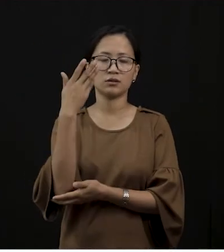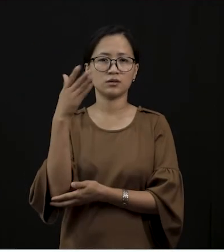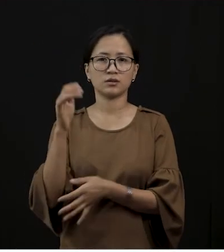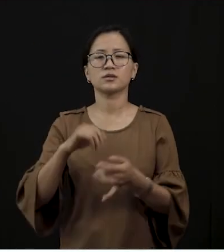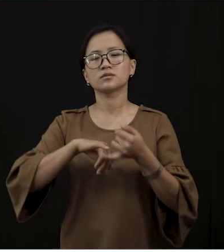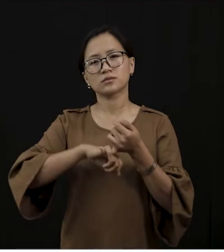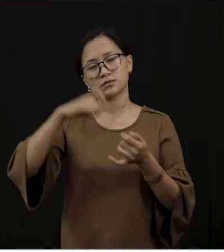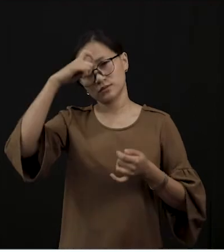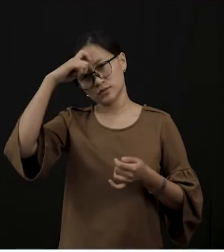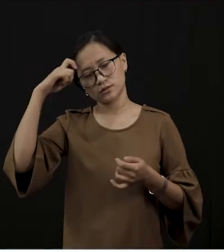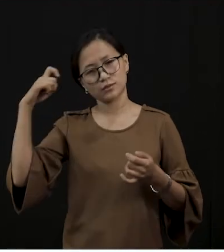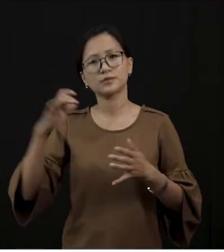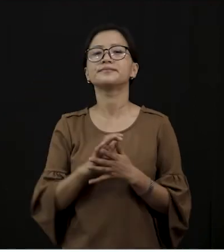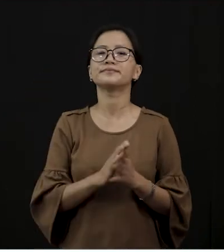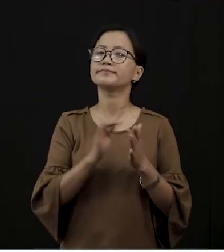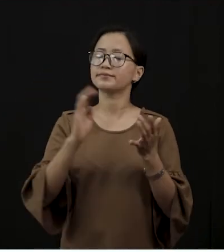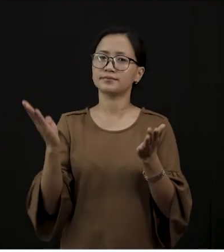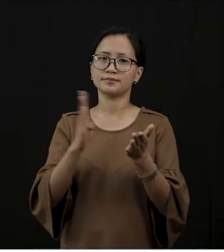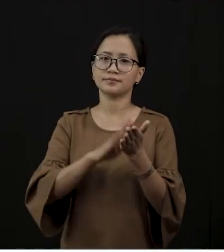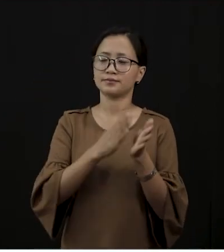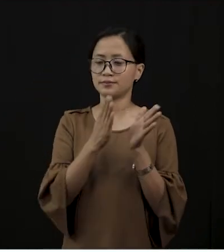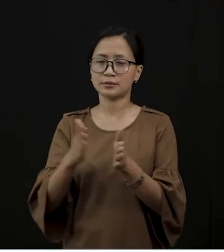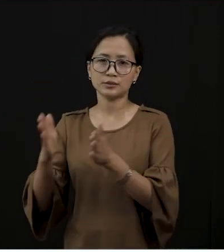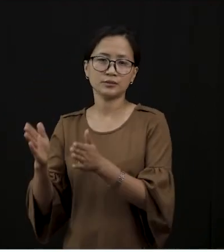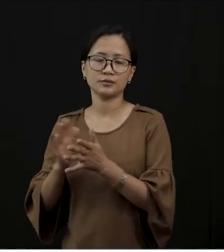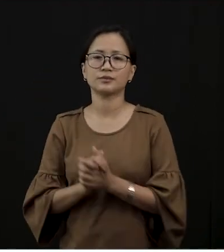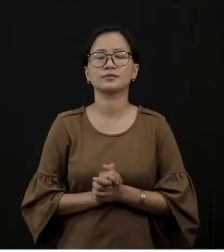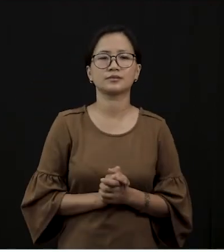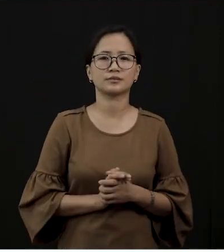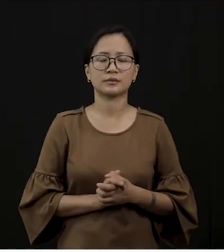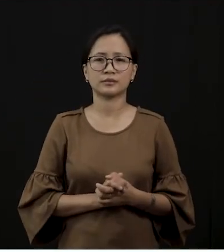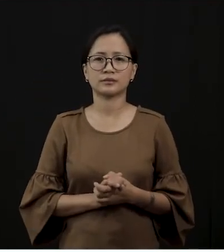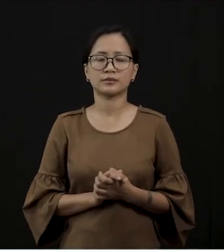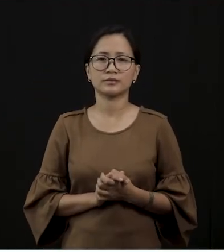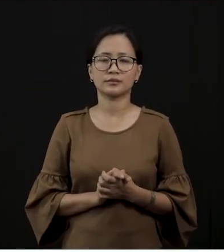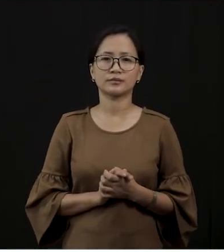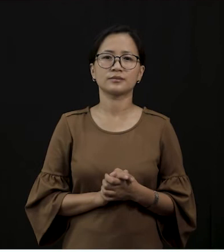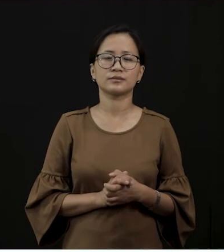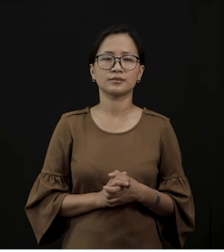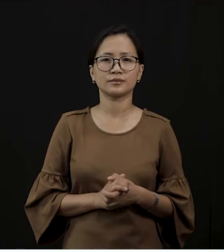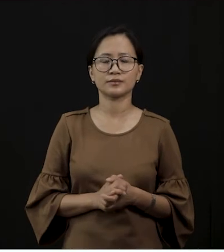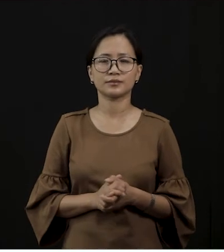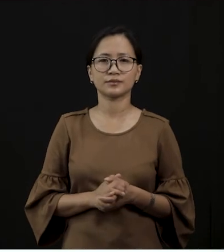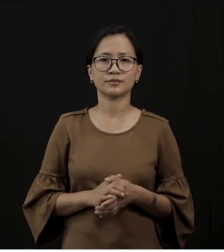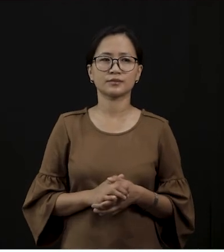summer season. Yes, the month of June, July, August